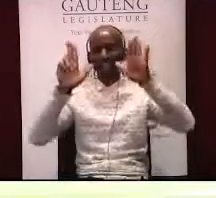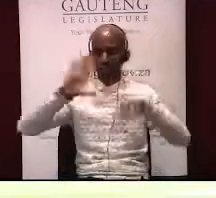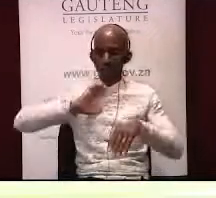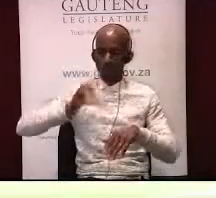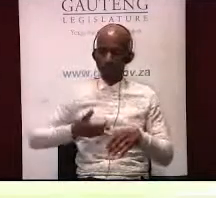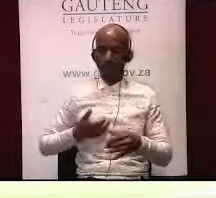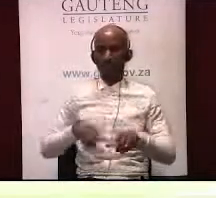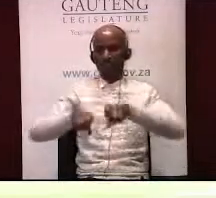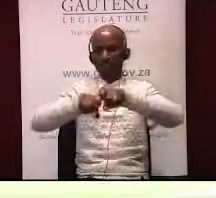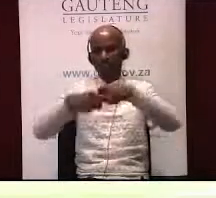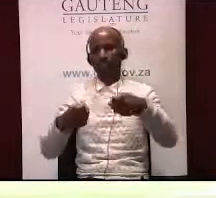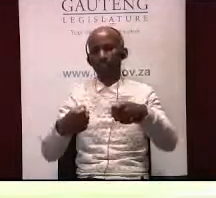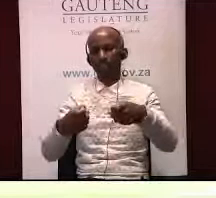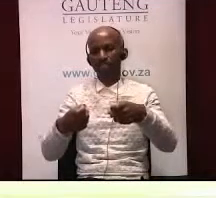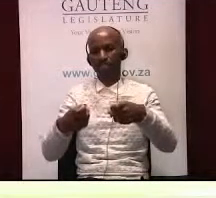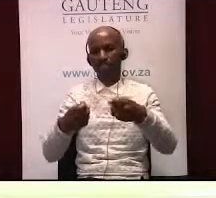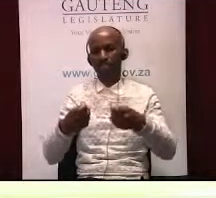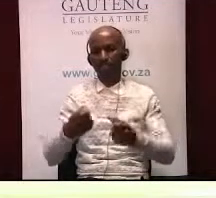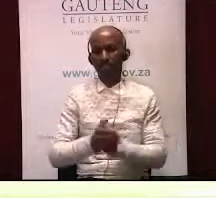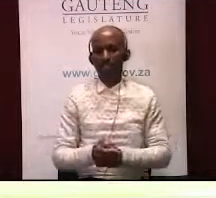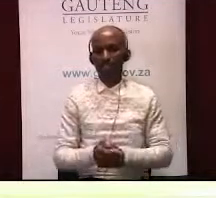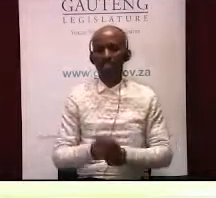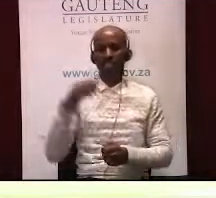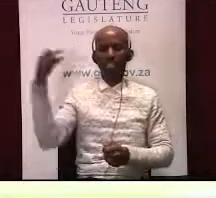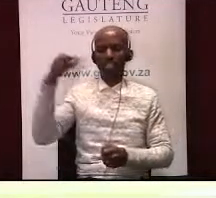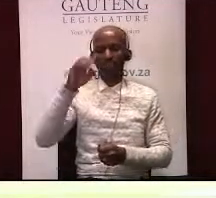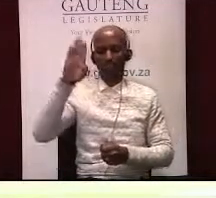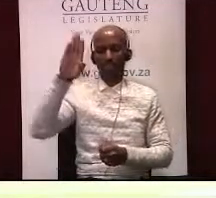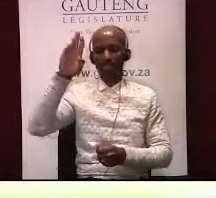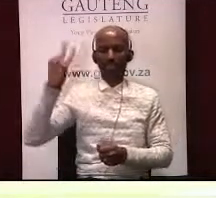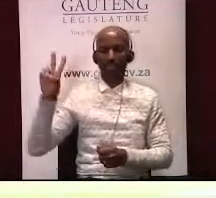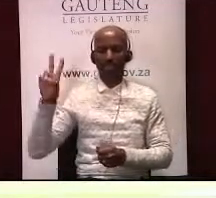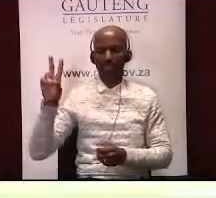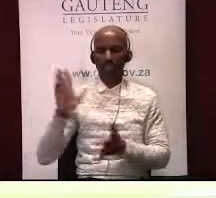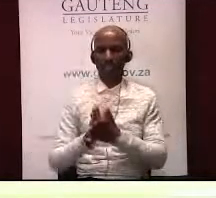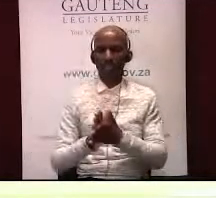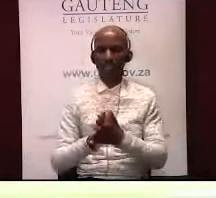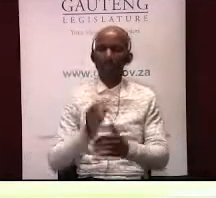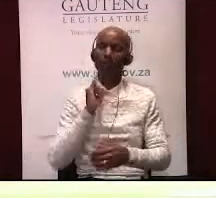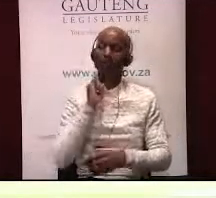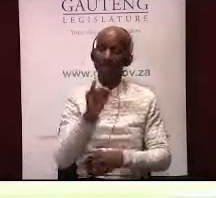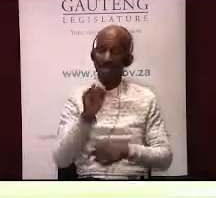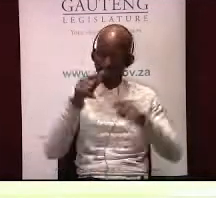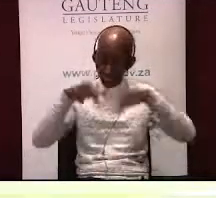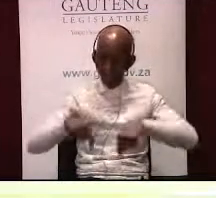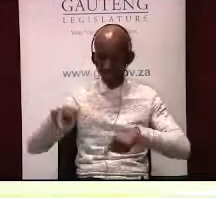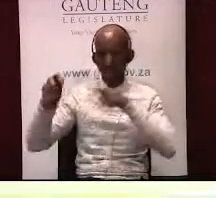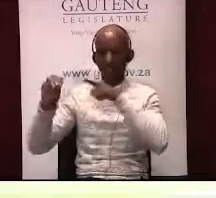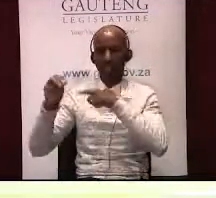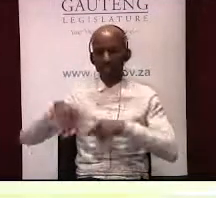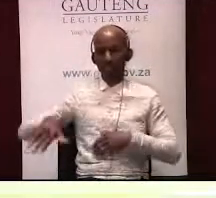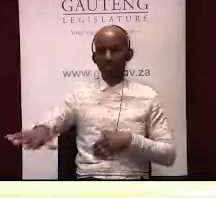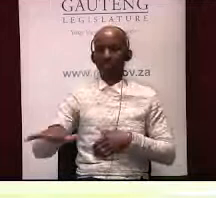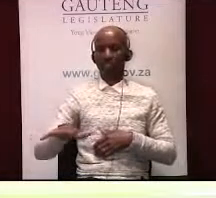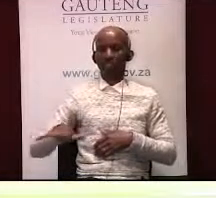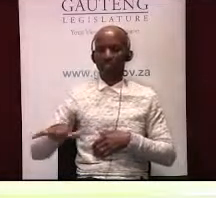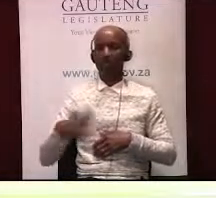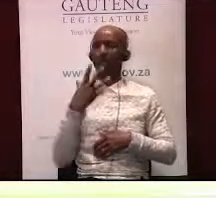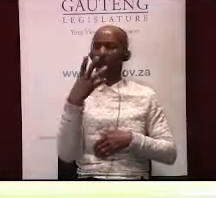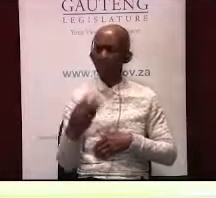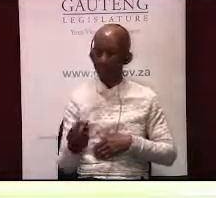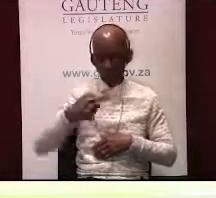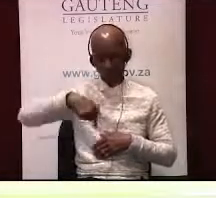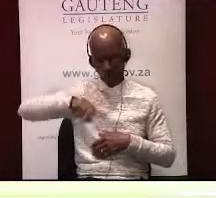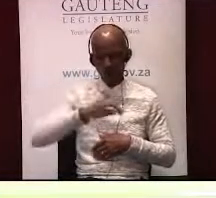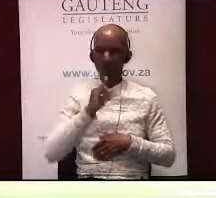being raped. Our gender violence is very, very bad in Mohale at the moment. We have all